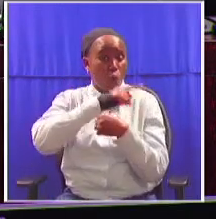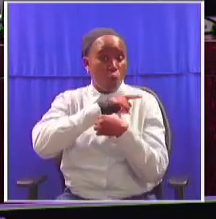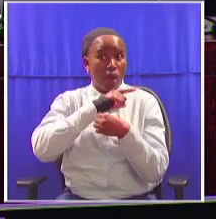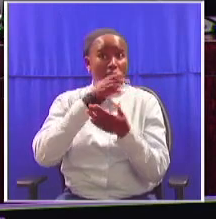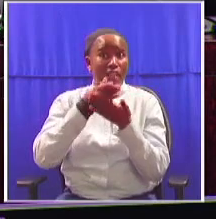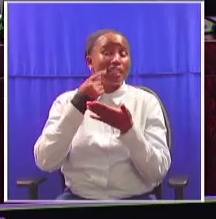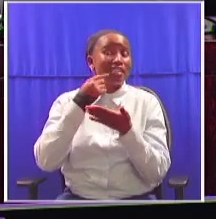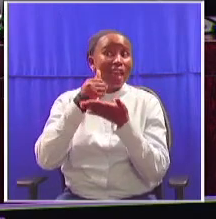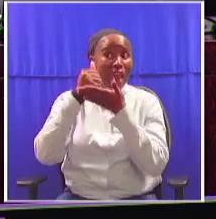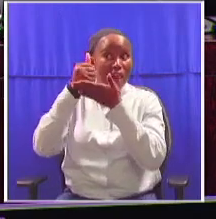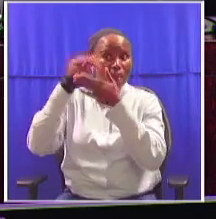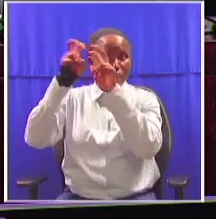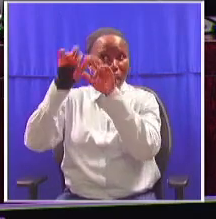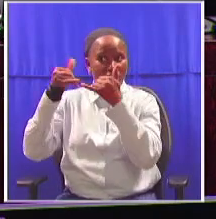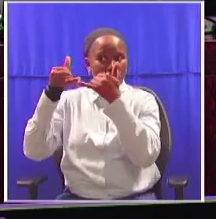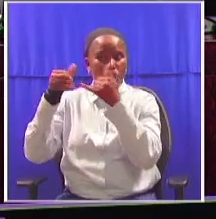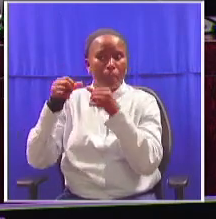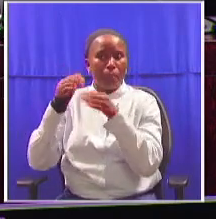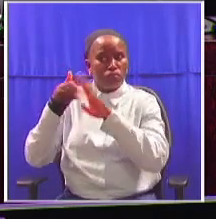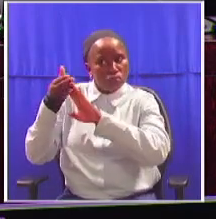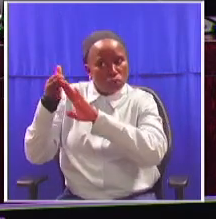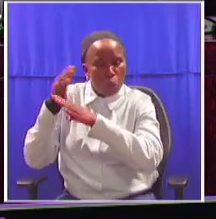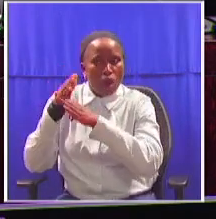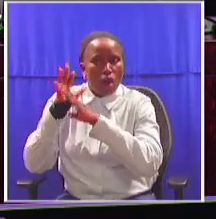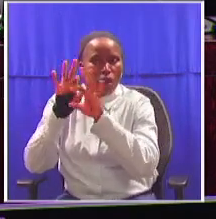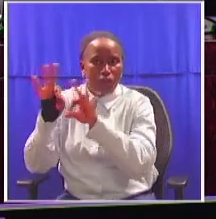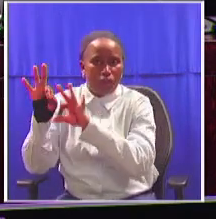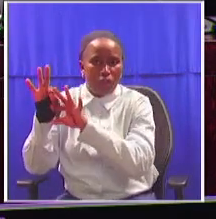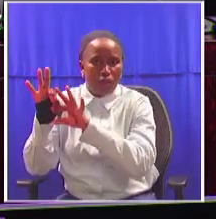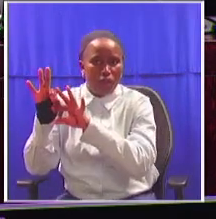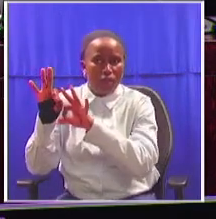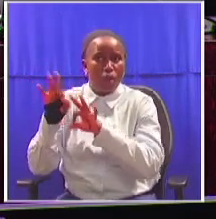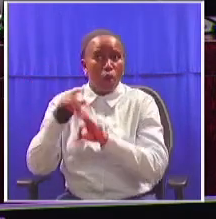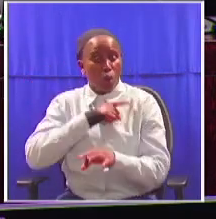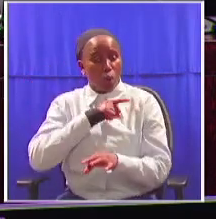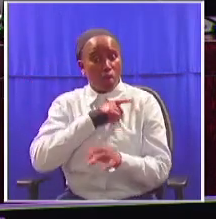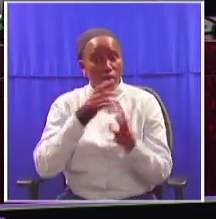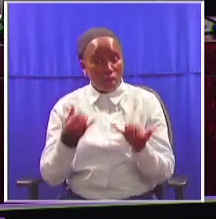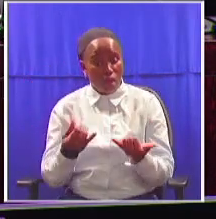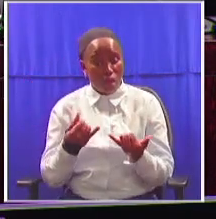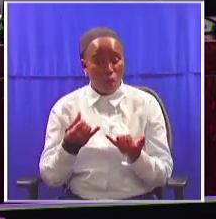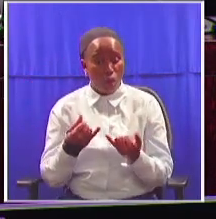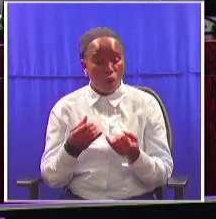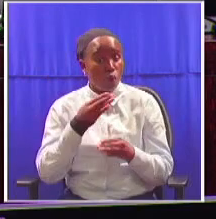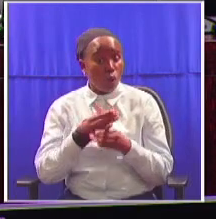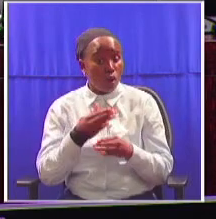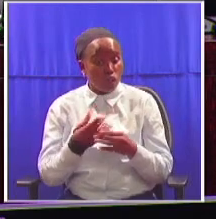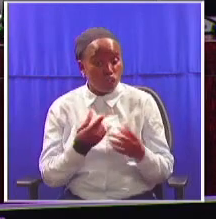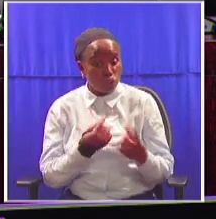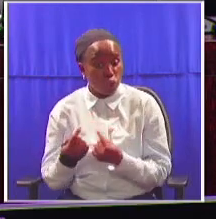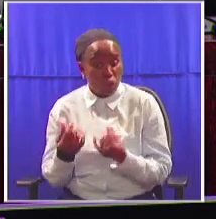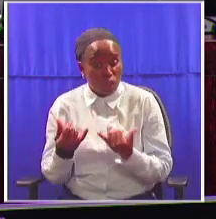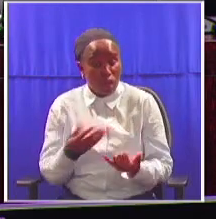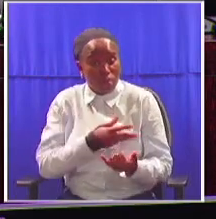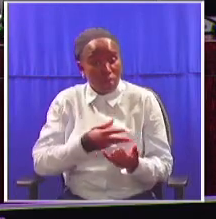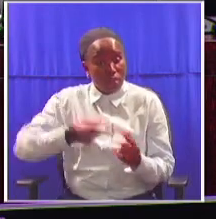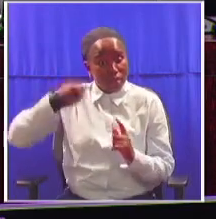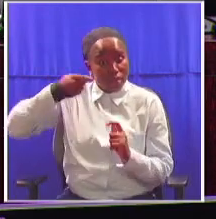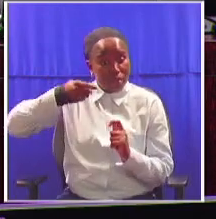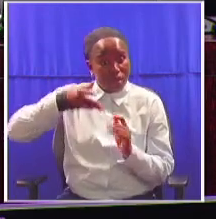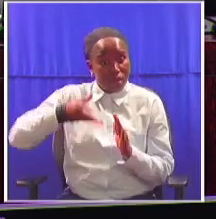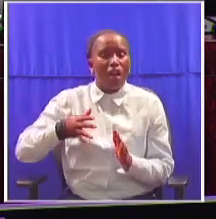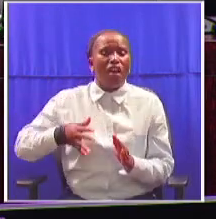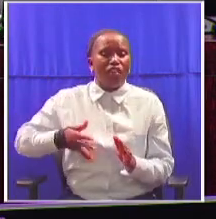in balance at all times. The work that we are doing, Madam Speaker, to urgently resolve